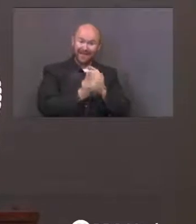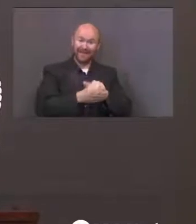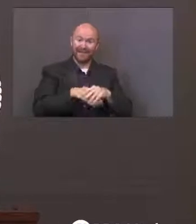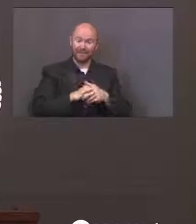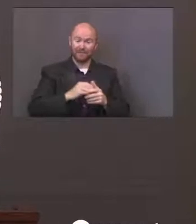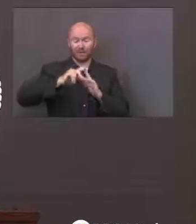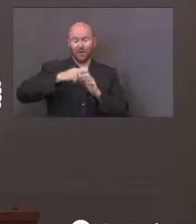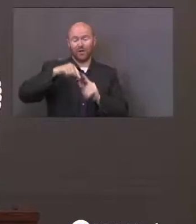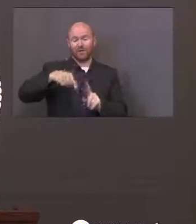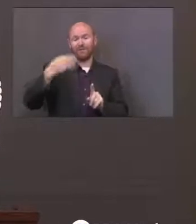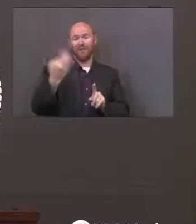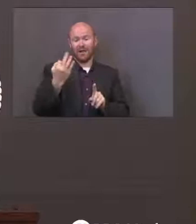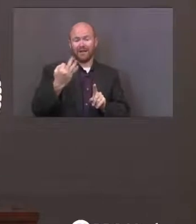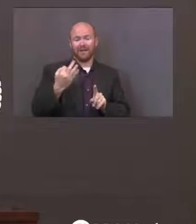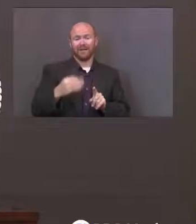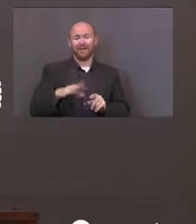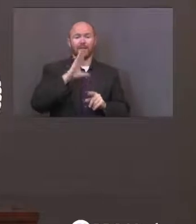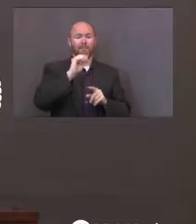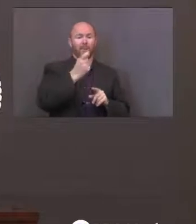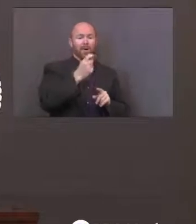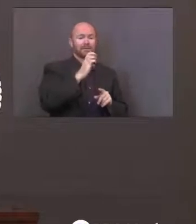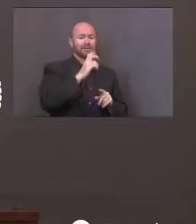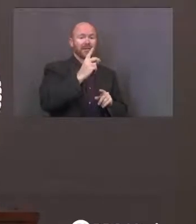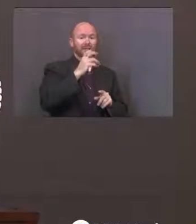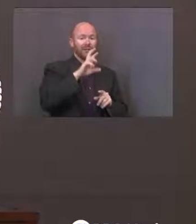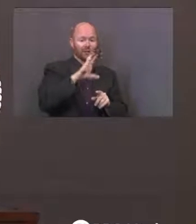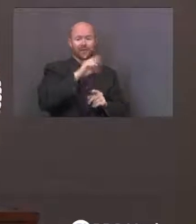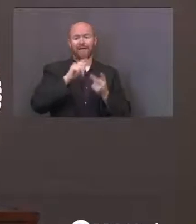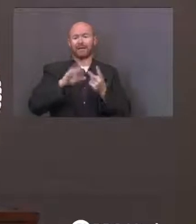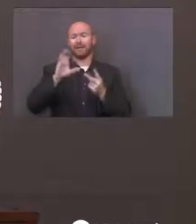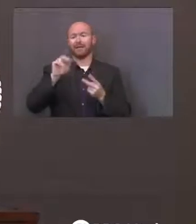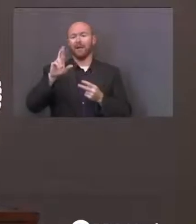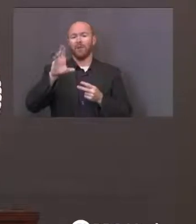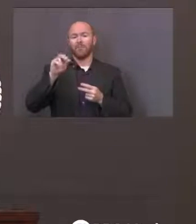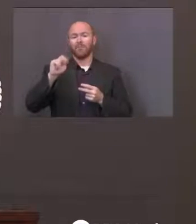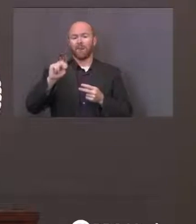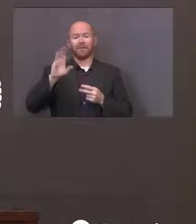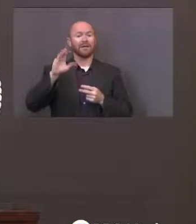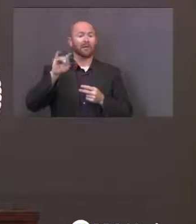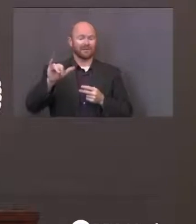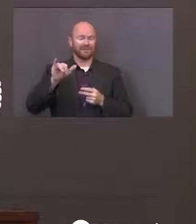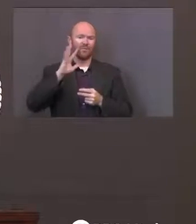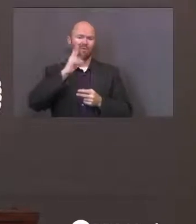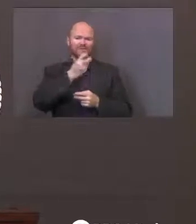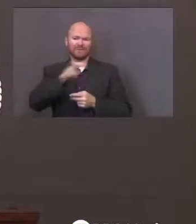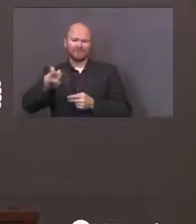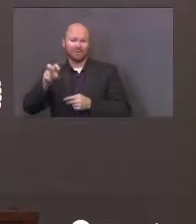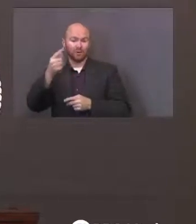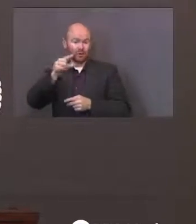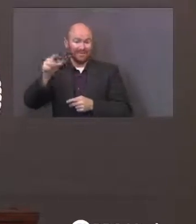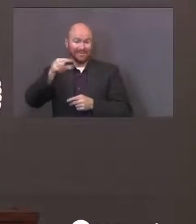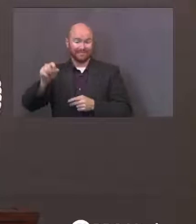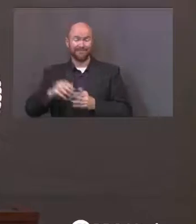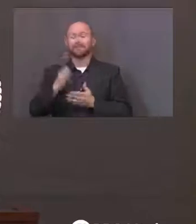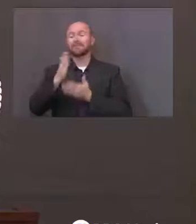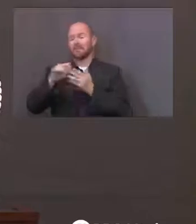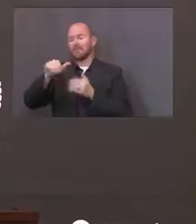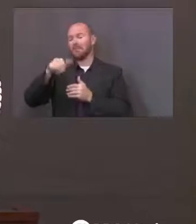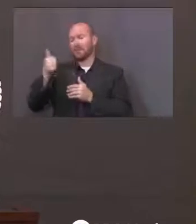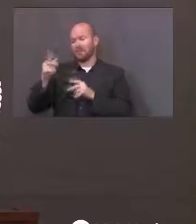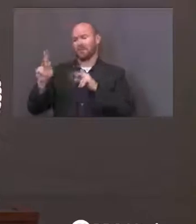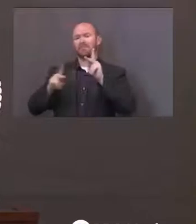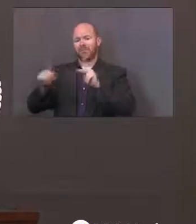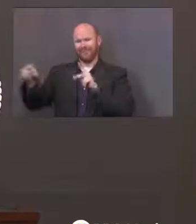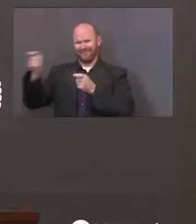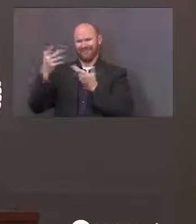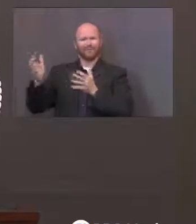effective Friday, Box Elder and Carbon counties will go to a green designation. We have some others in the queue we're working with closely